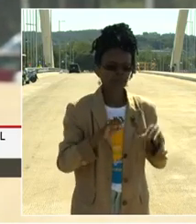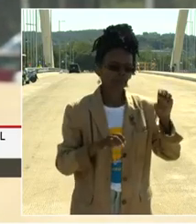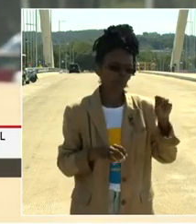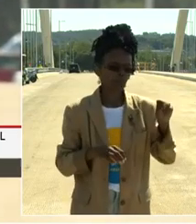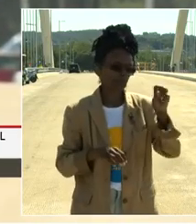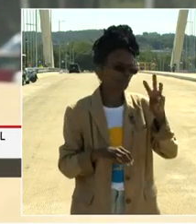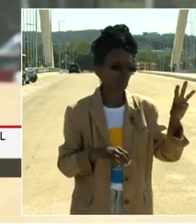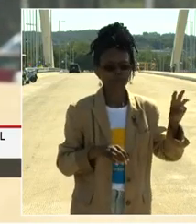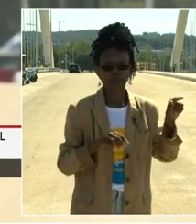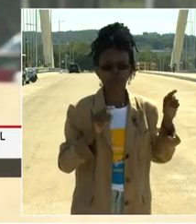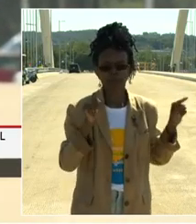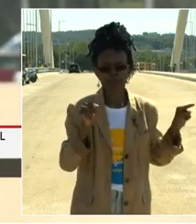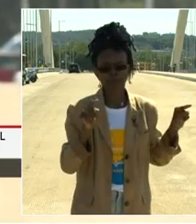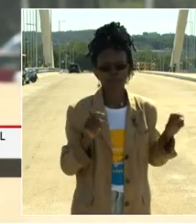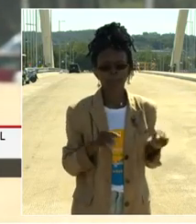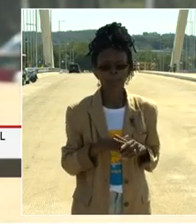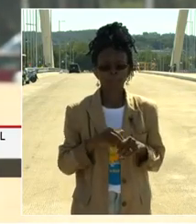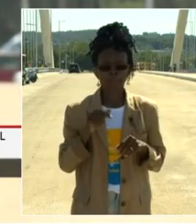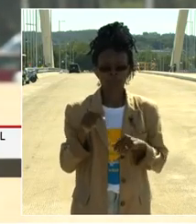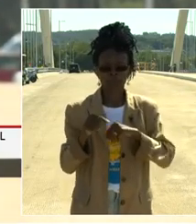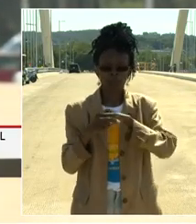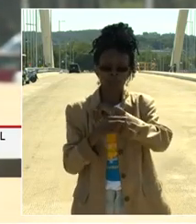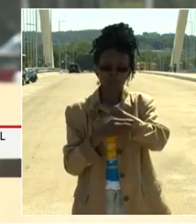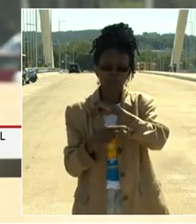So the Frederick Douglass opening